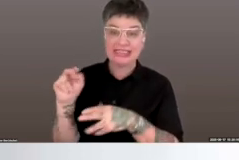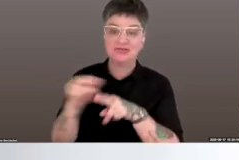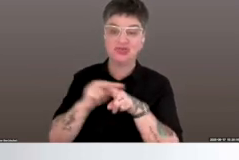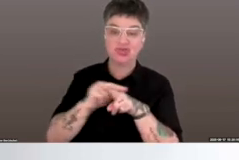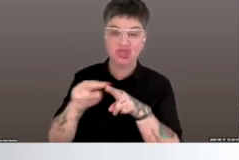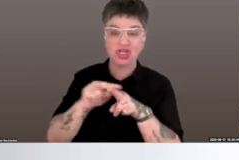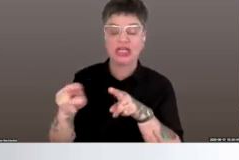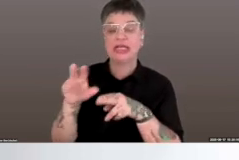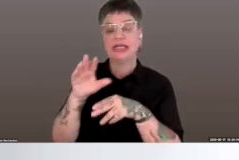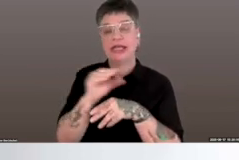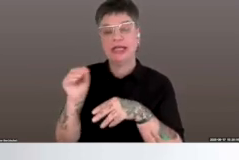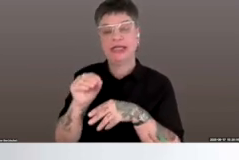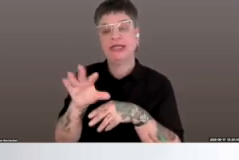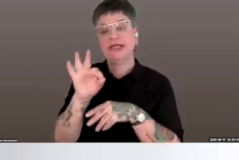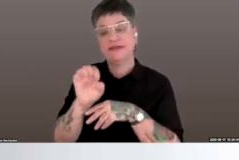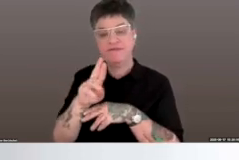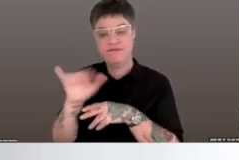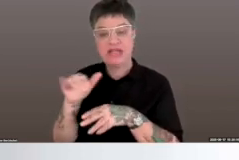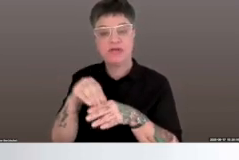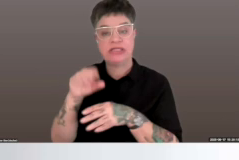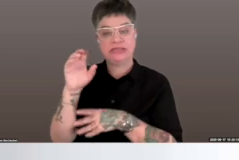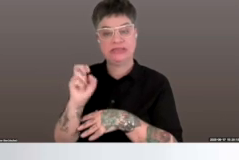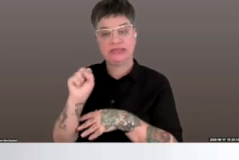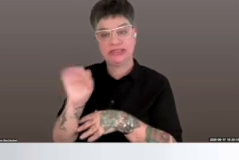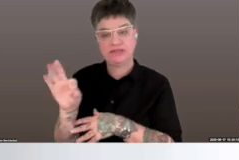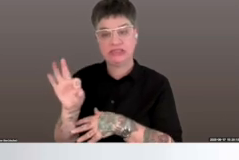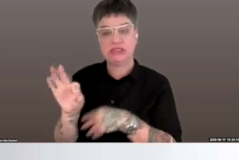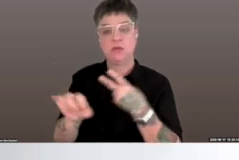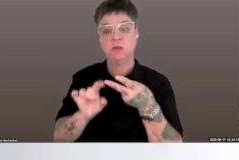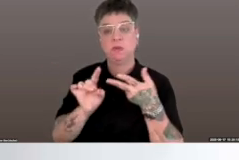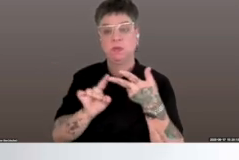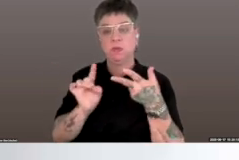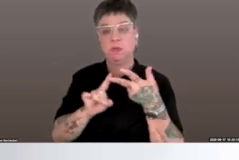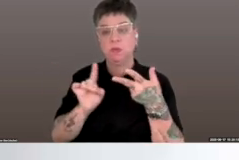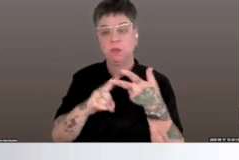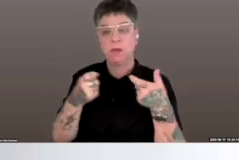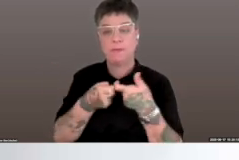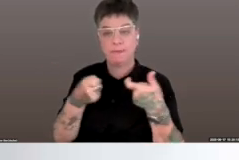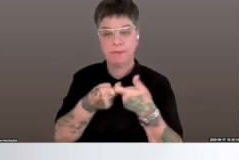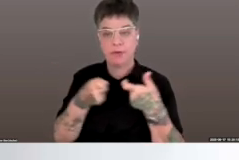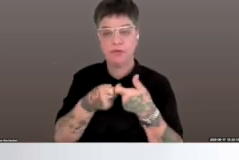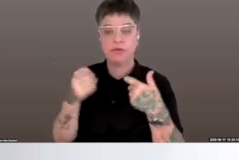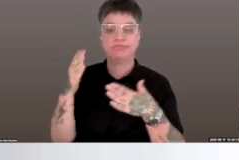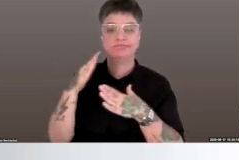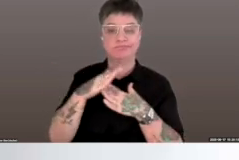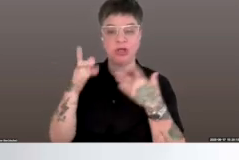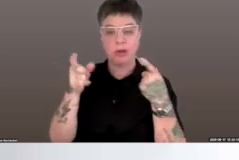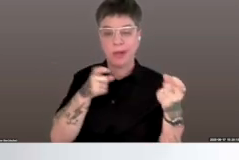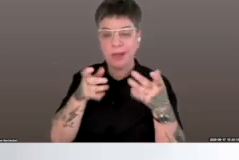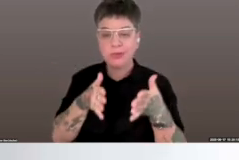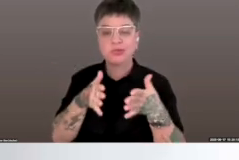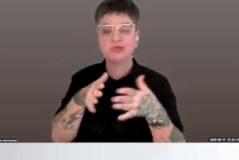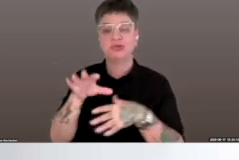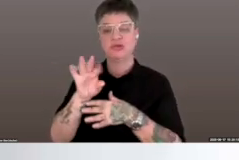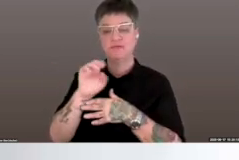cell ferry in San Francisco. We've had battery electric top handlers and fuel cell trucks,